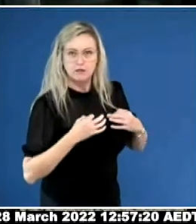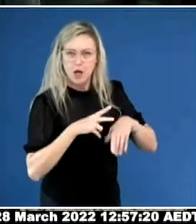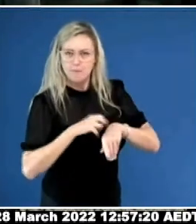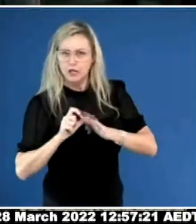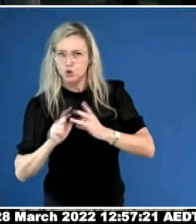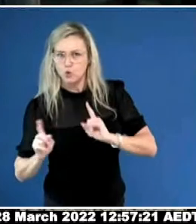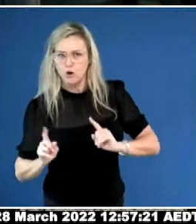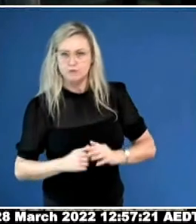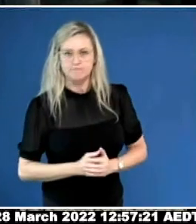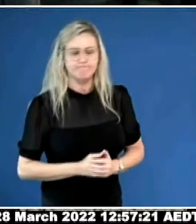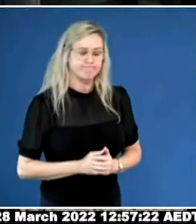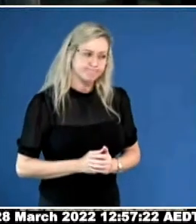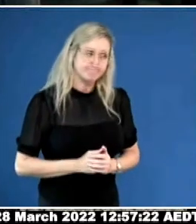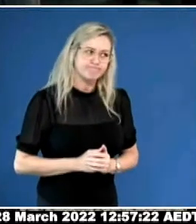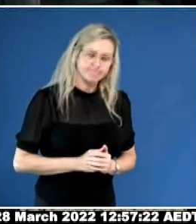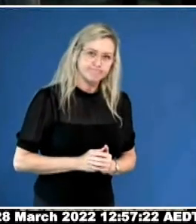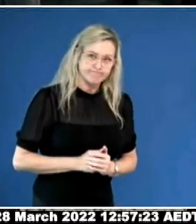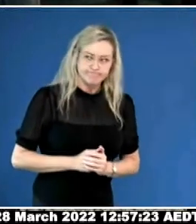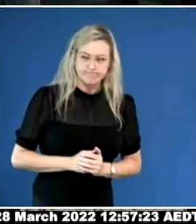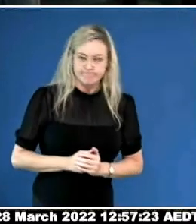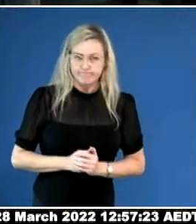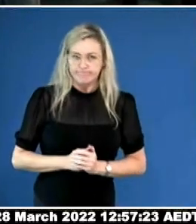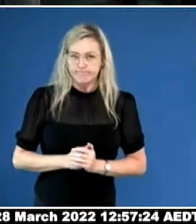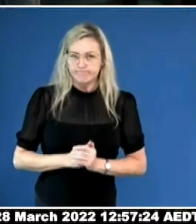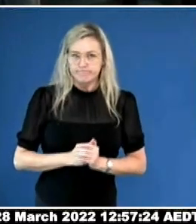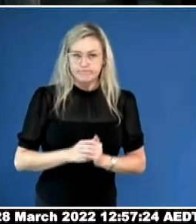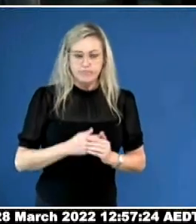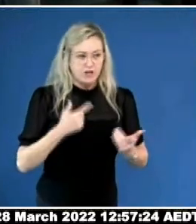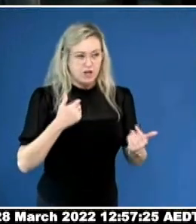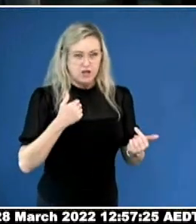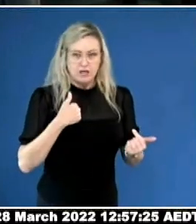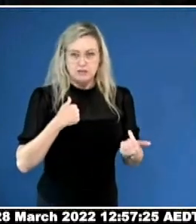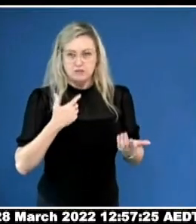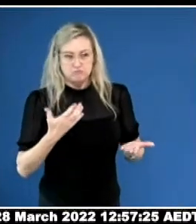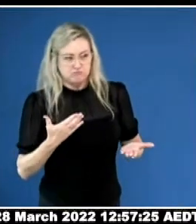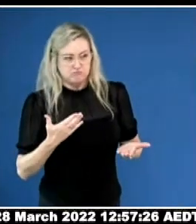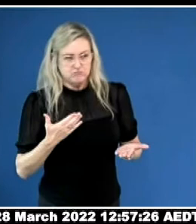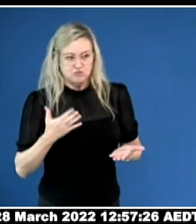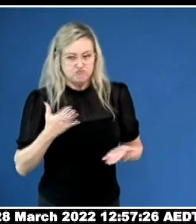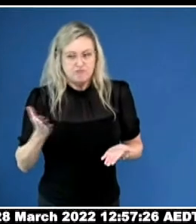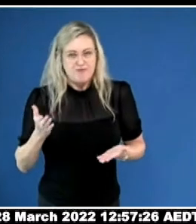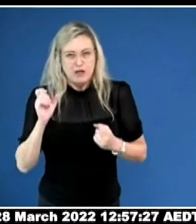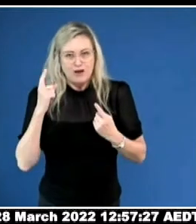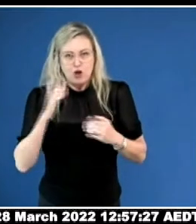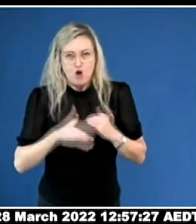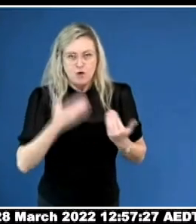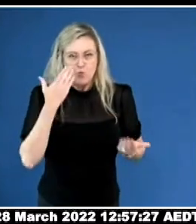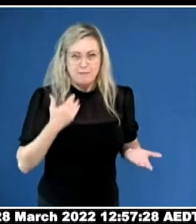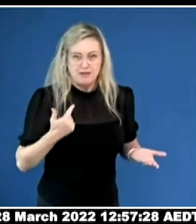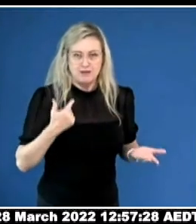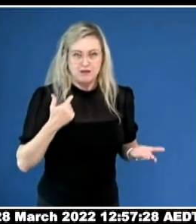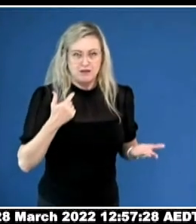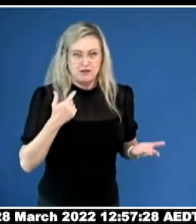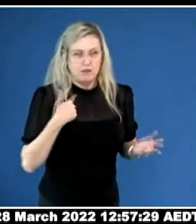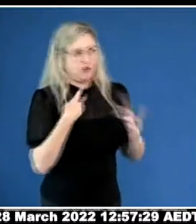as the horrible narratives we understand of women who have been subjected to violence